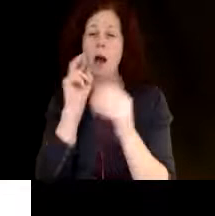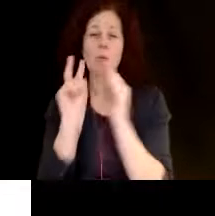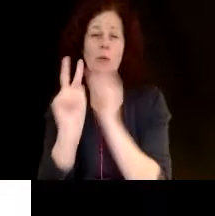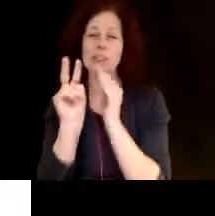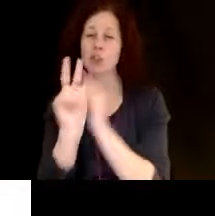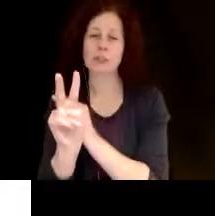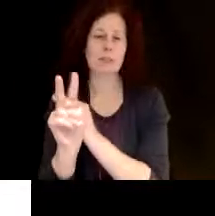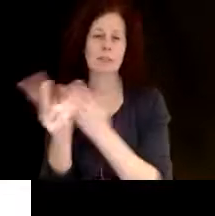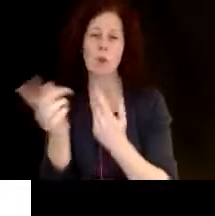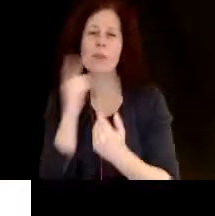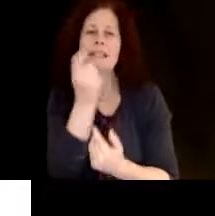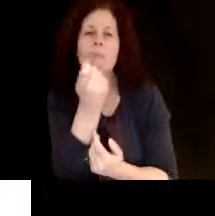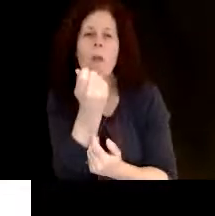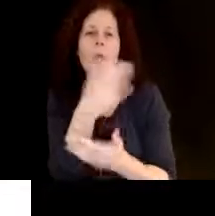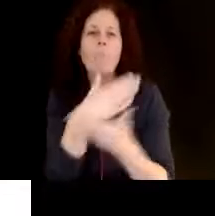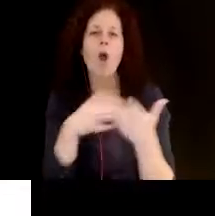slide.